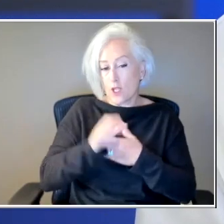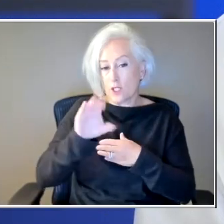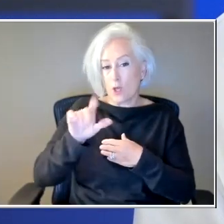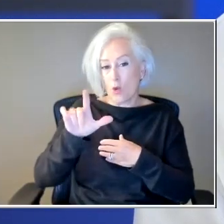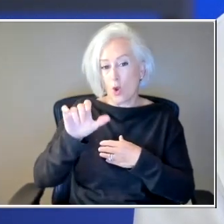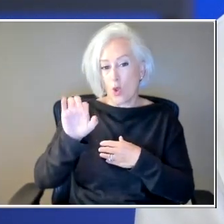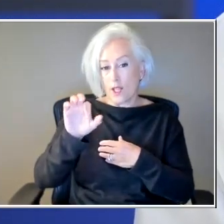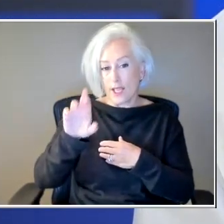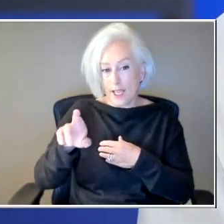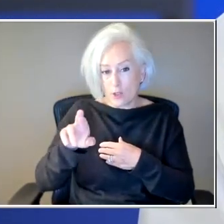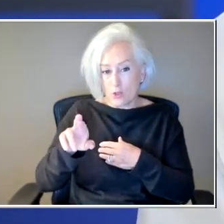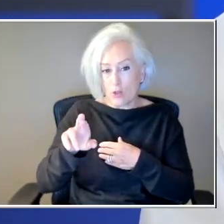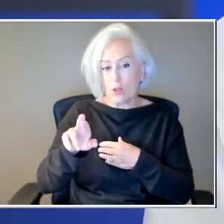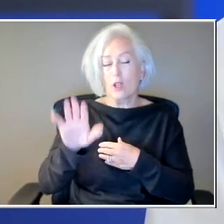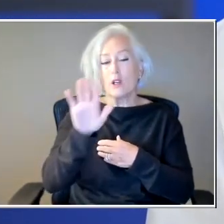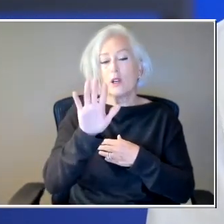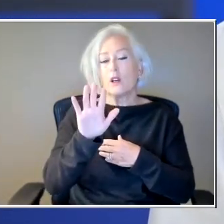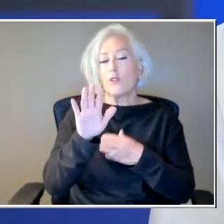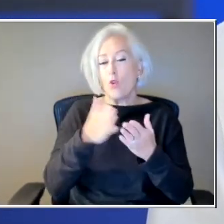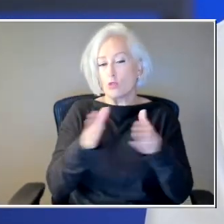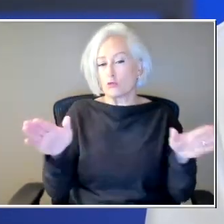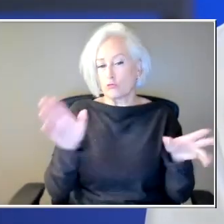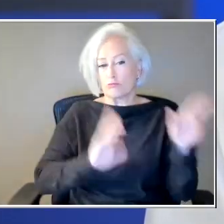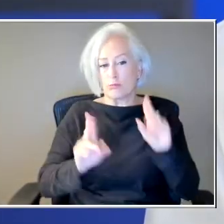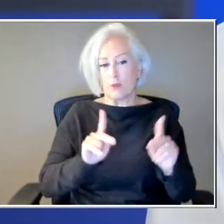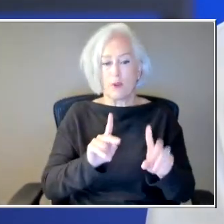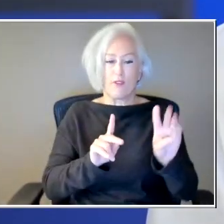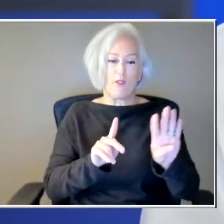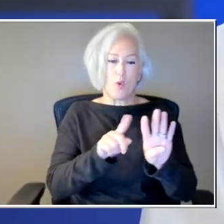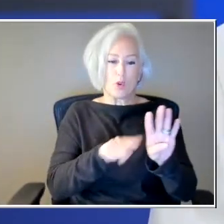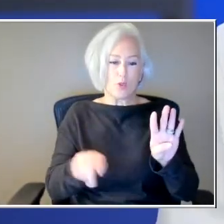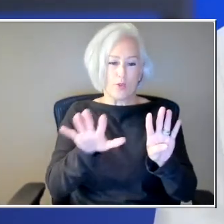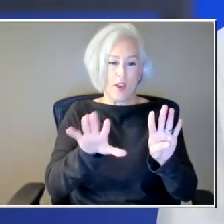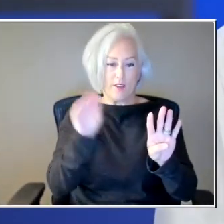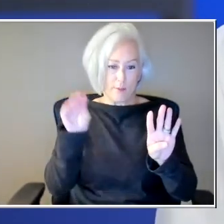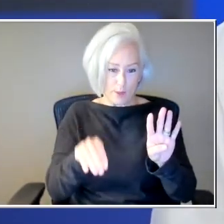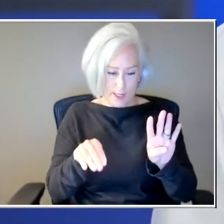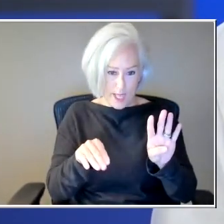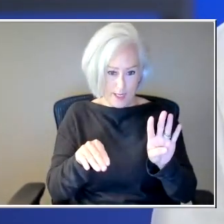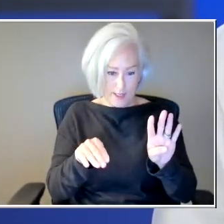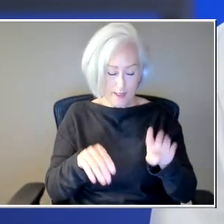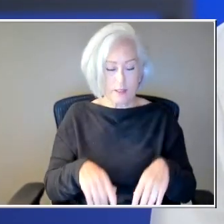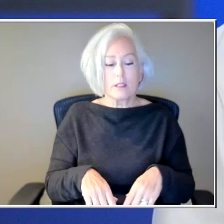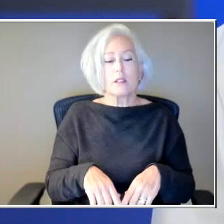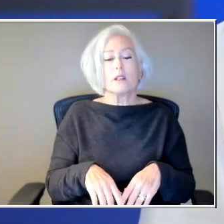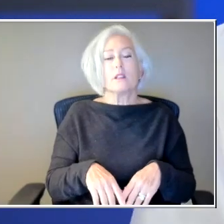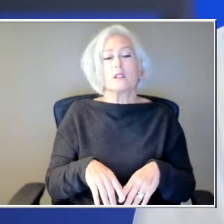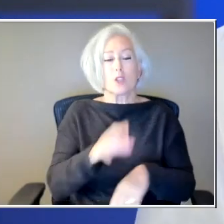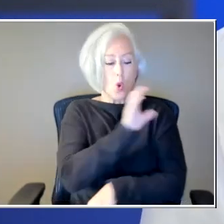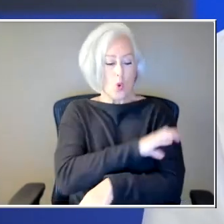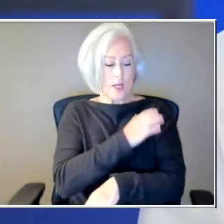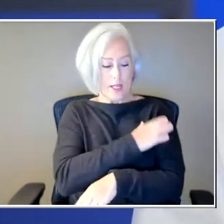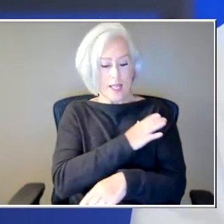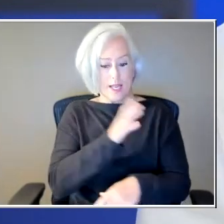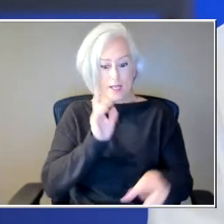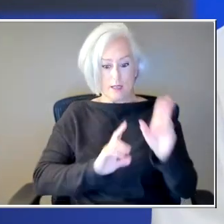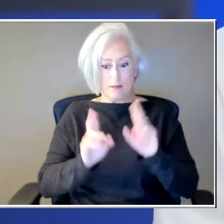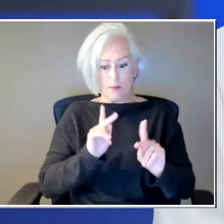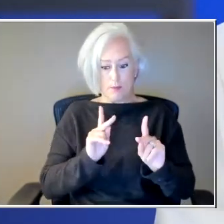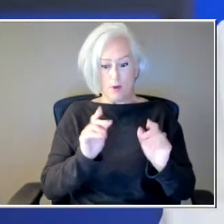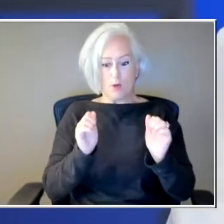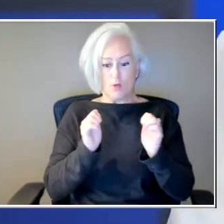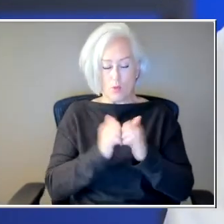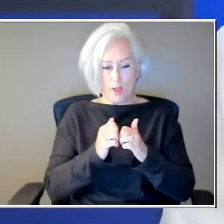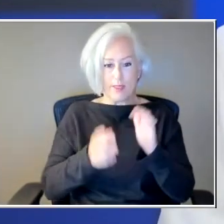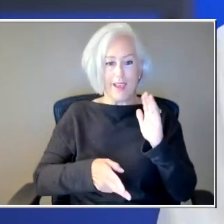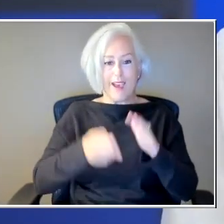population is approximately 4 to 5%. So that's the risk in my regular high-risk clinic patients with other gene mutations is around 10